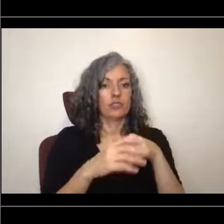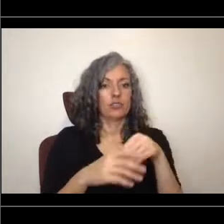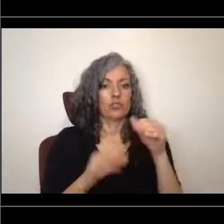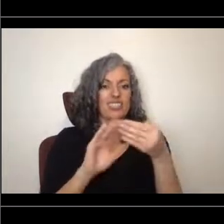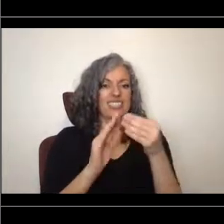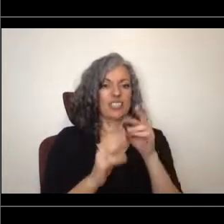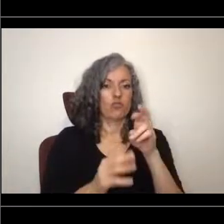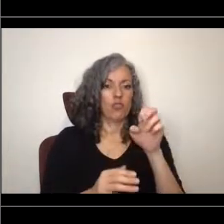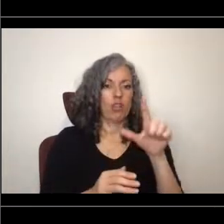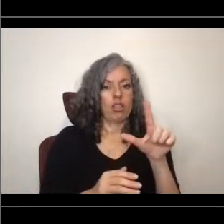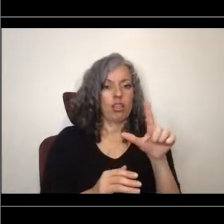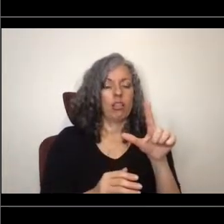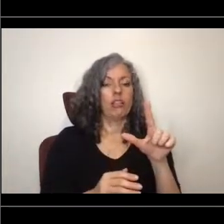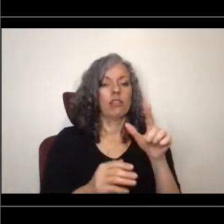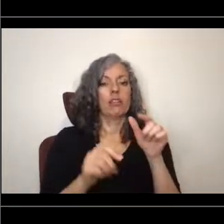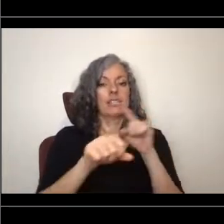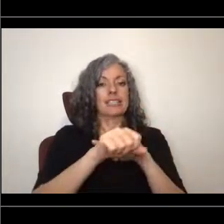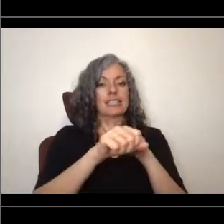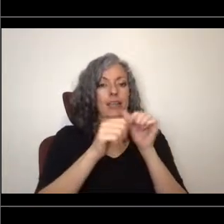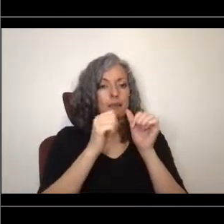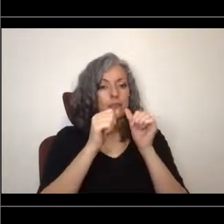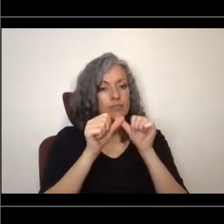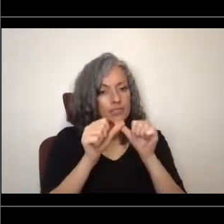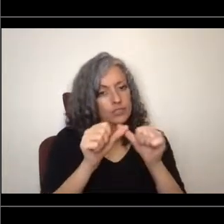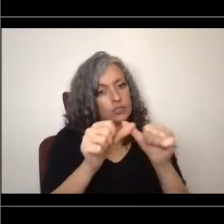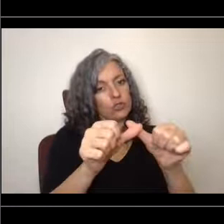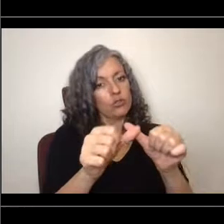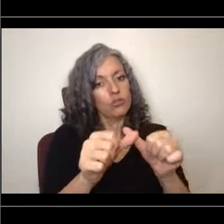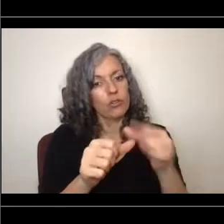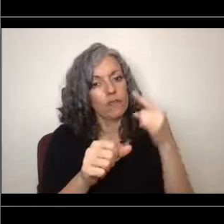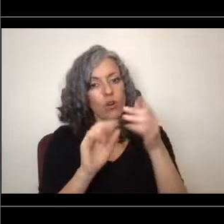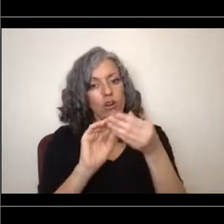post-fact time extension for project completion for the locally